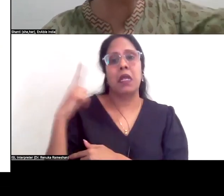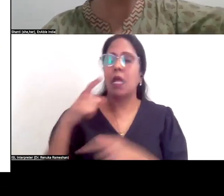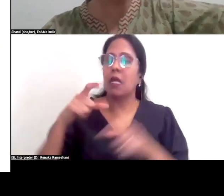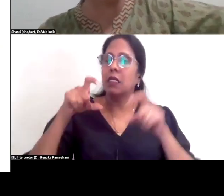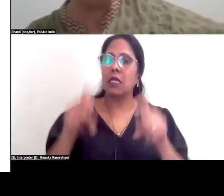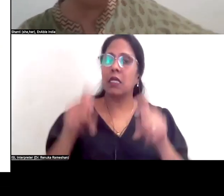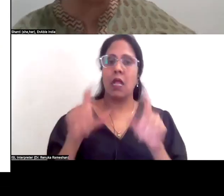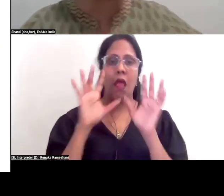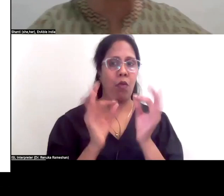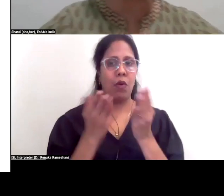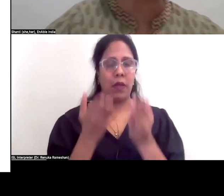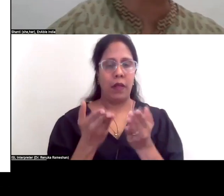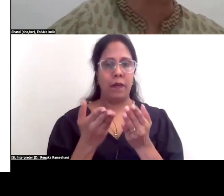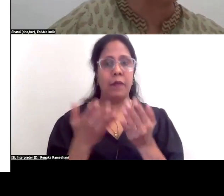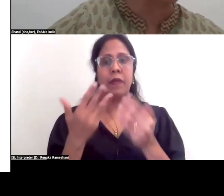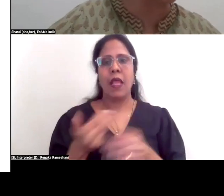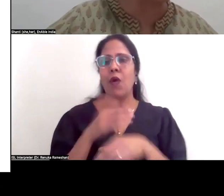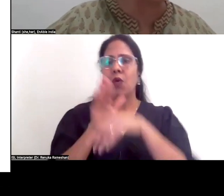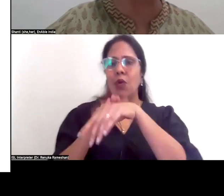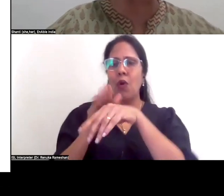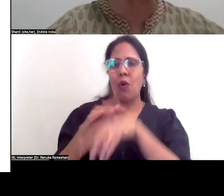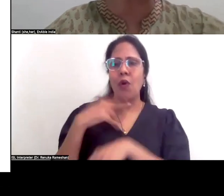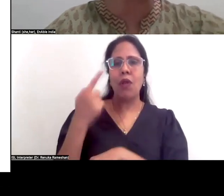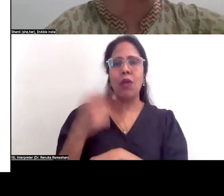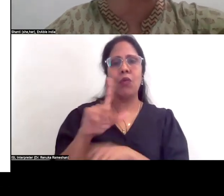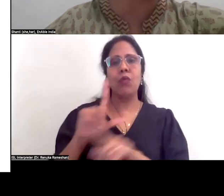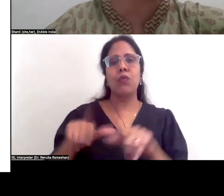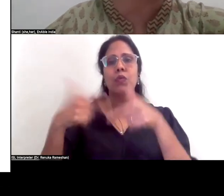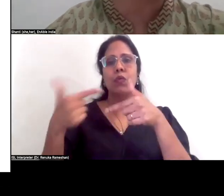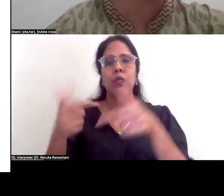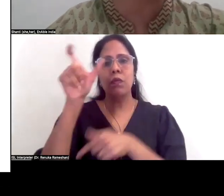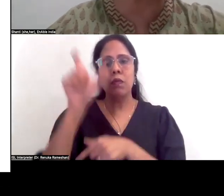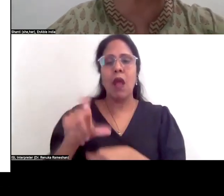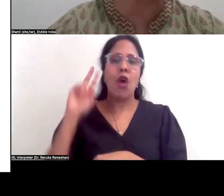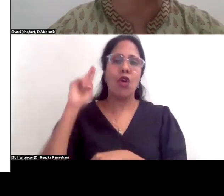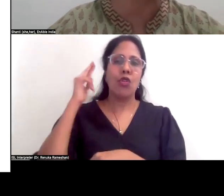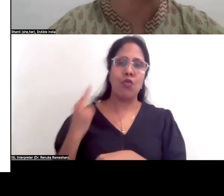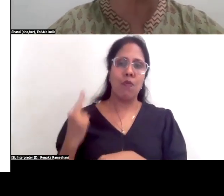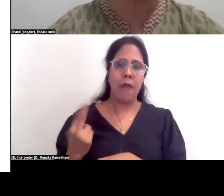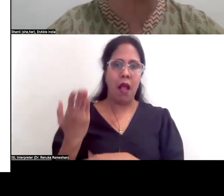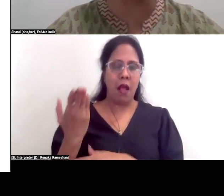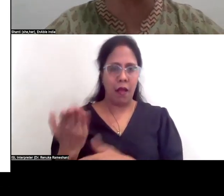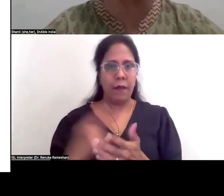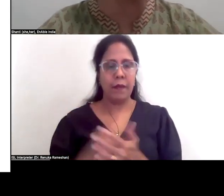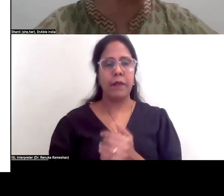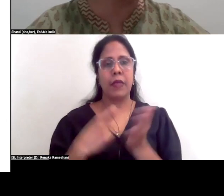upon Rupa. Maybe it's better if you're in this place only, because otherwise you'll